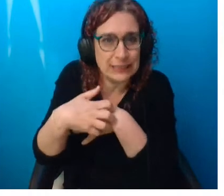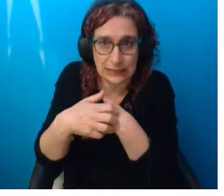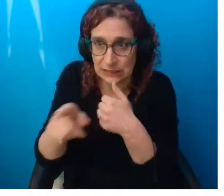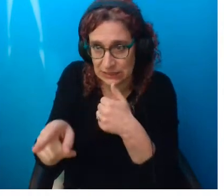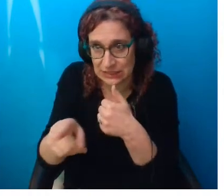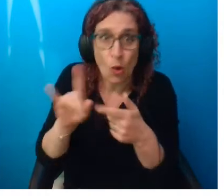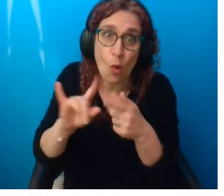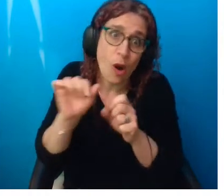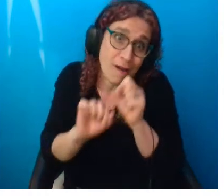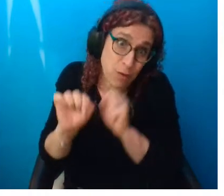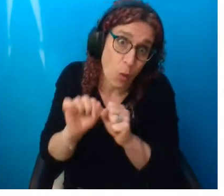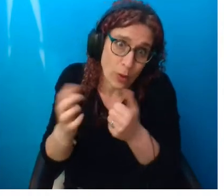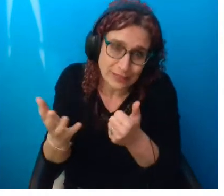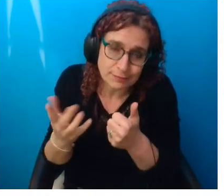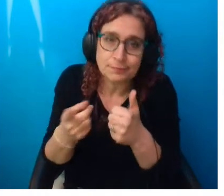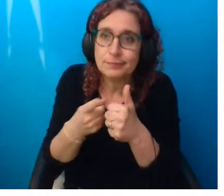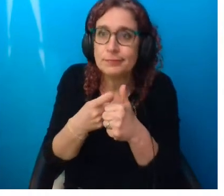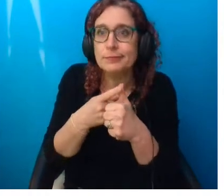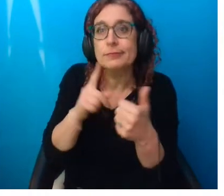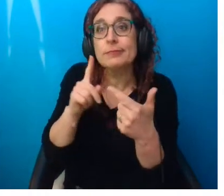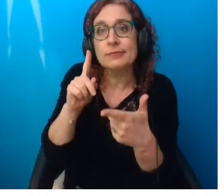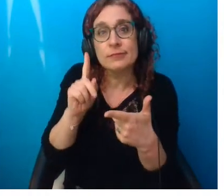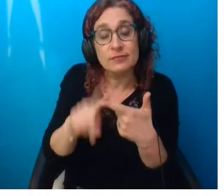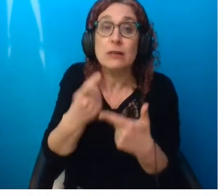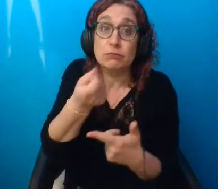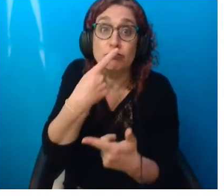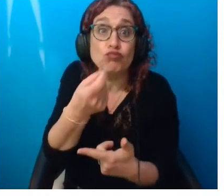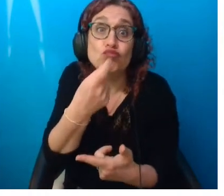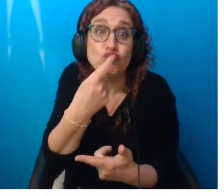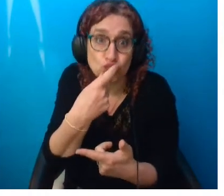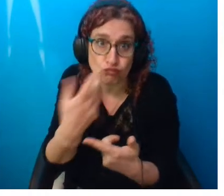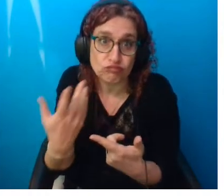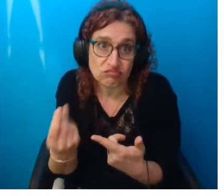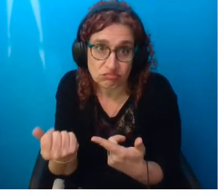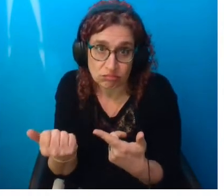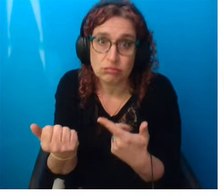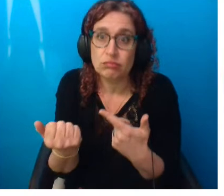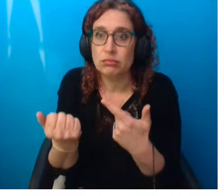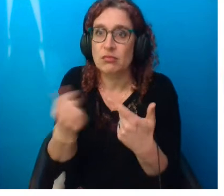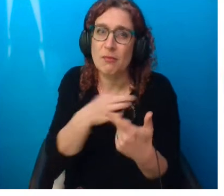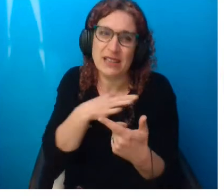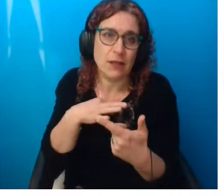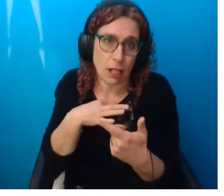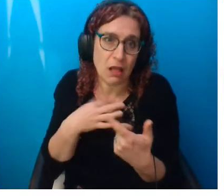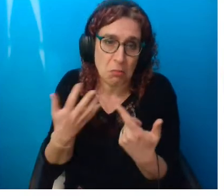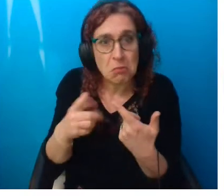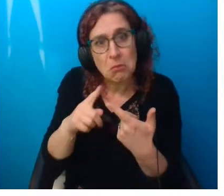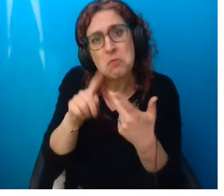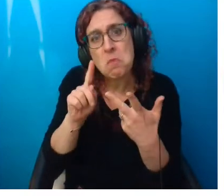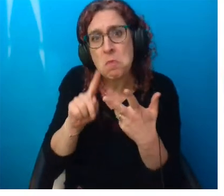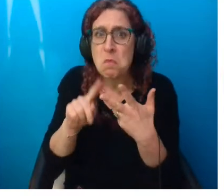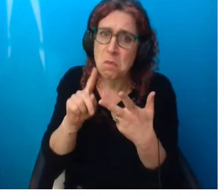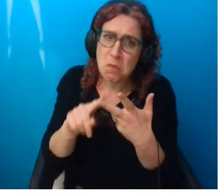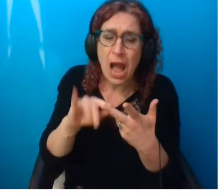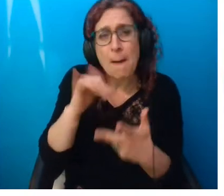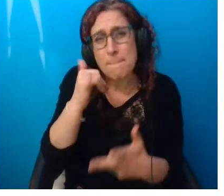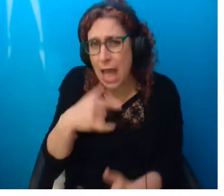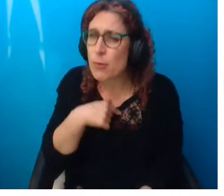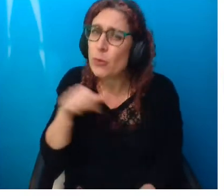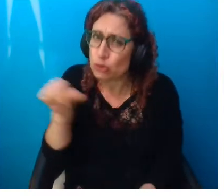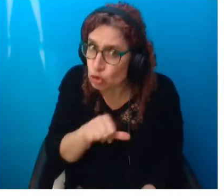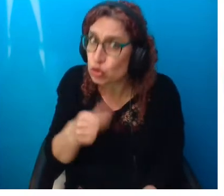is pharmacotherapy, so medical therapy. And the last approach that I think one should think about more than we usually